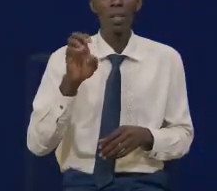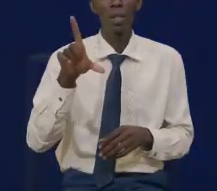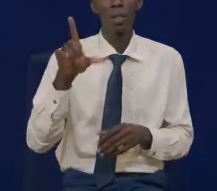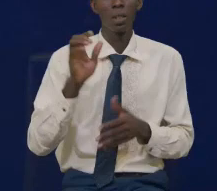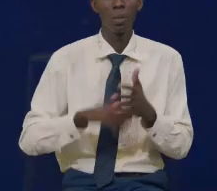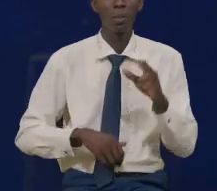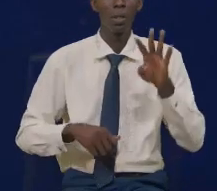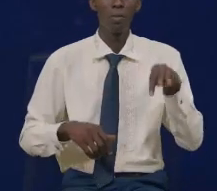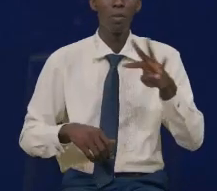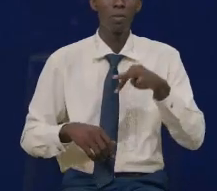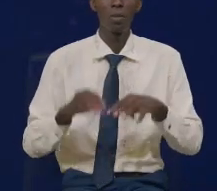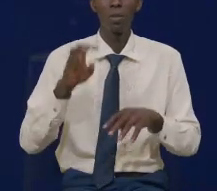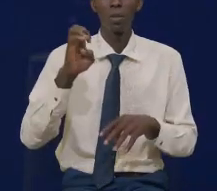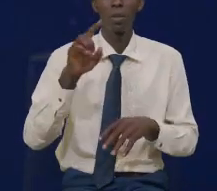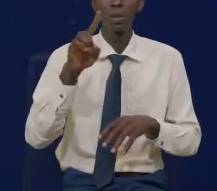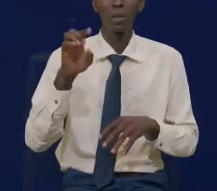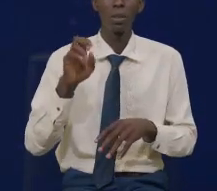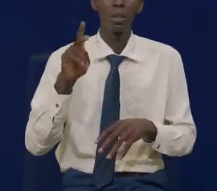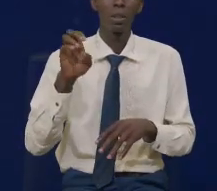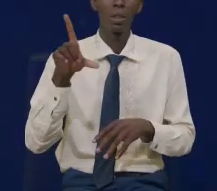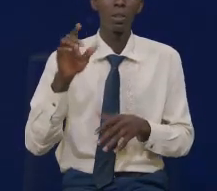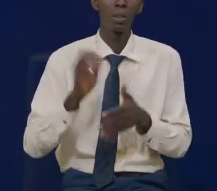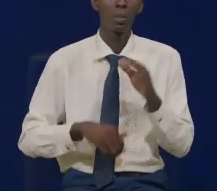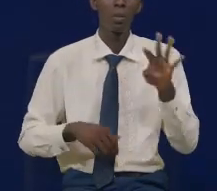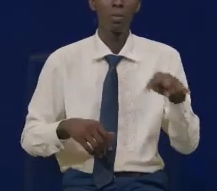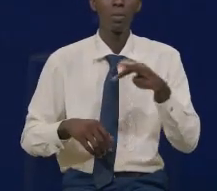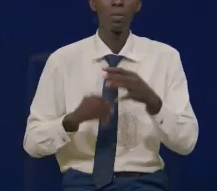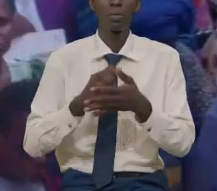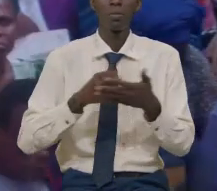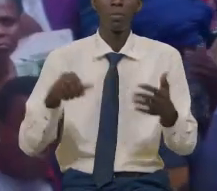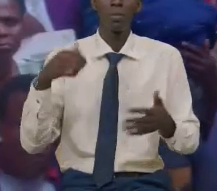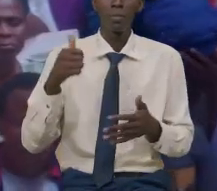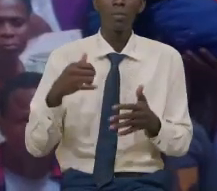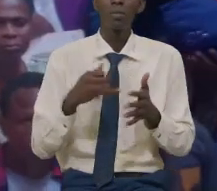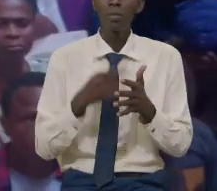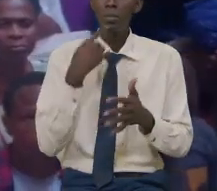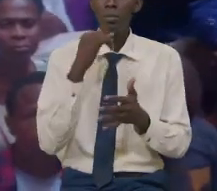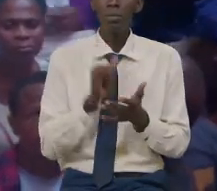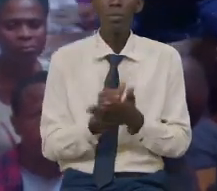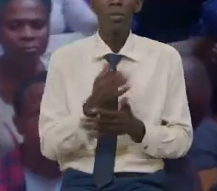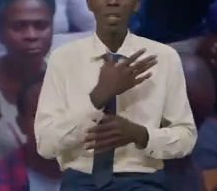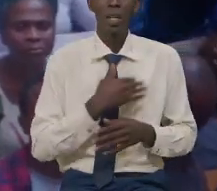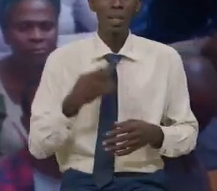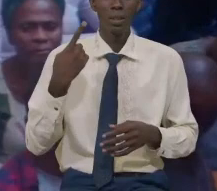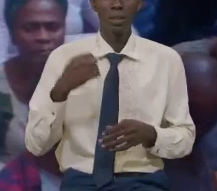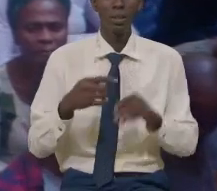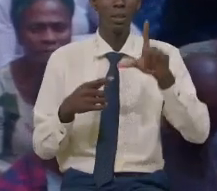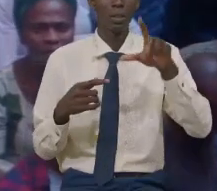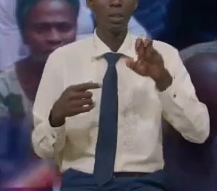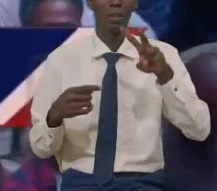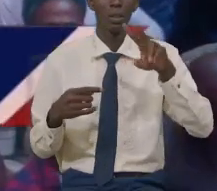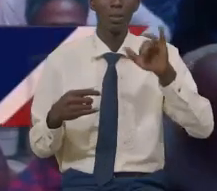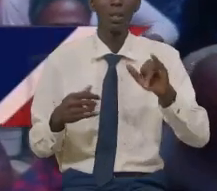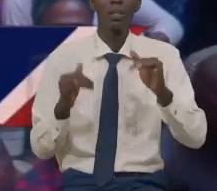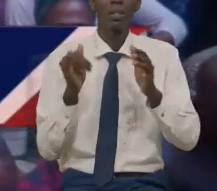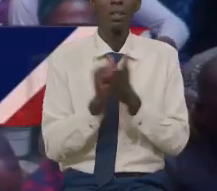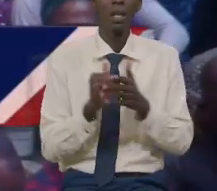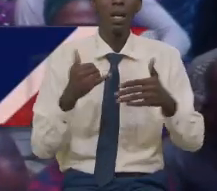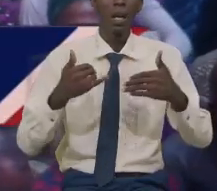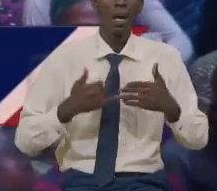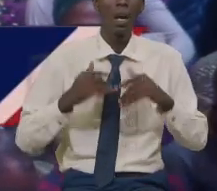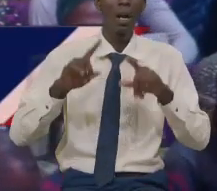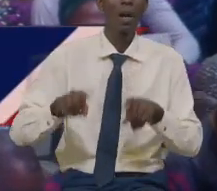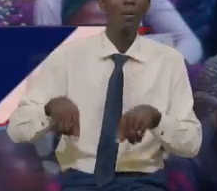44, and I'm reading here from verse 10. In verse 10 it says, "And the Levites that are gone